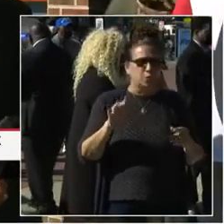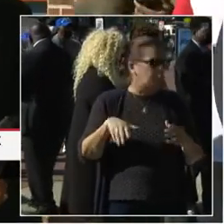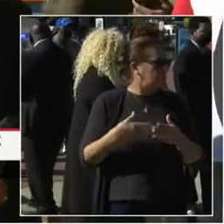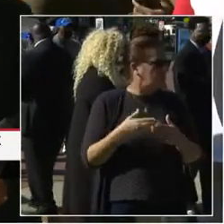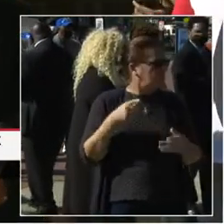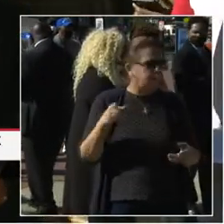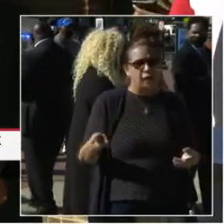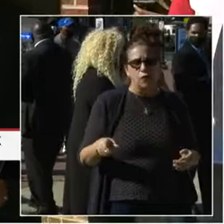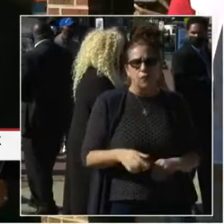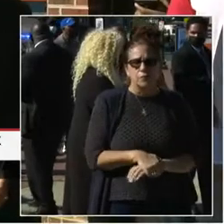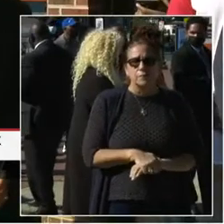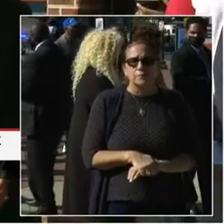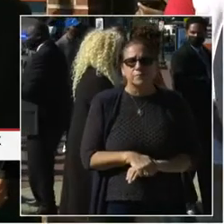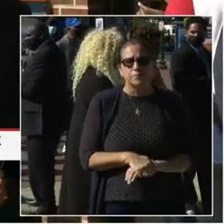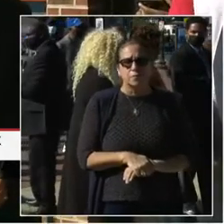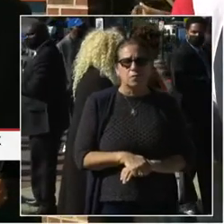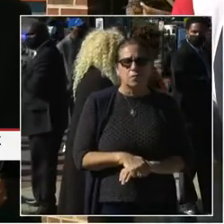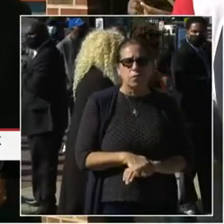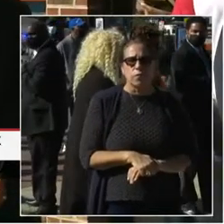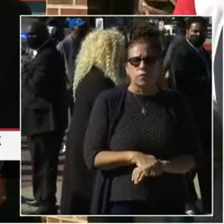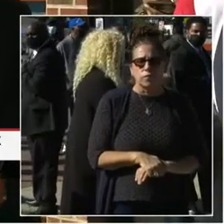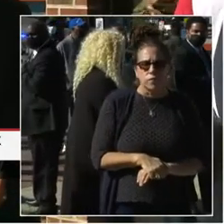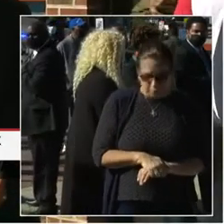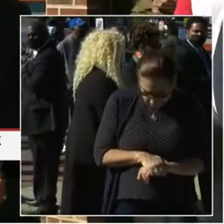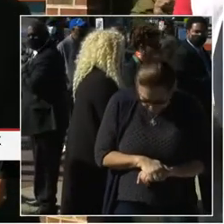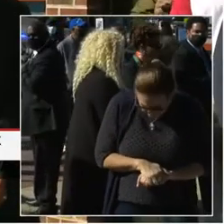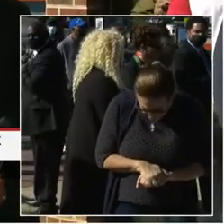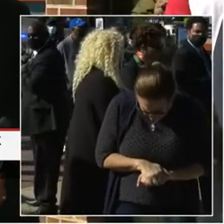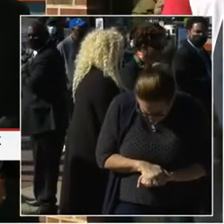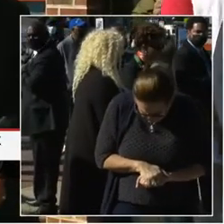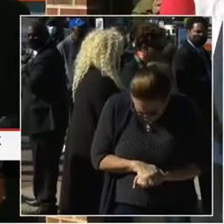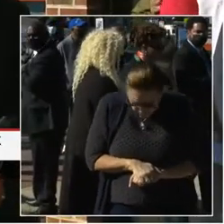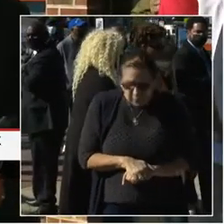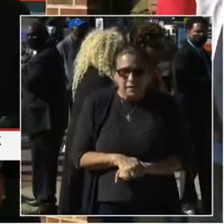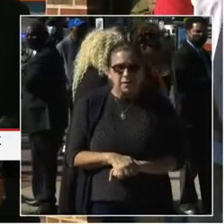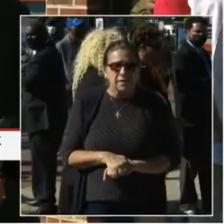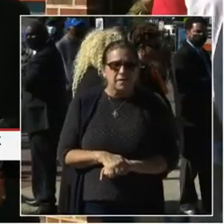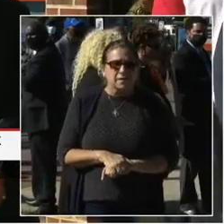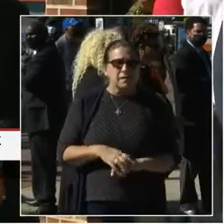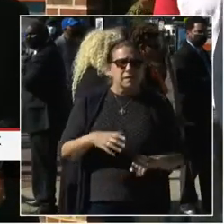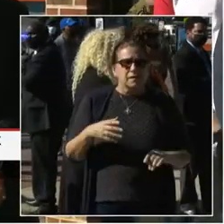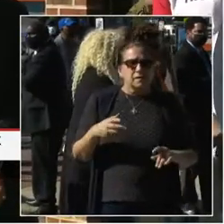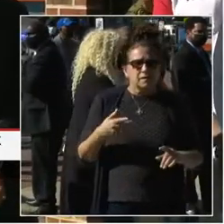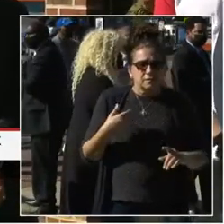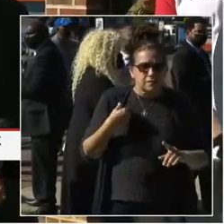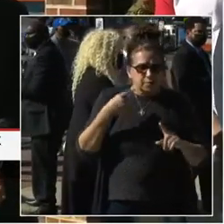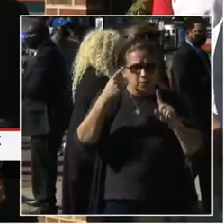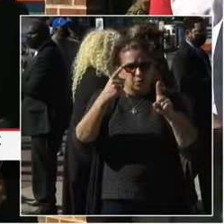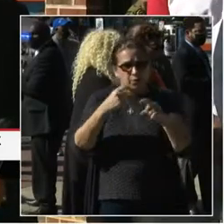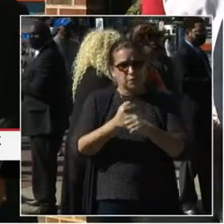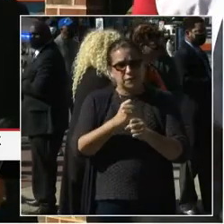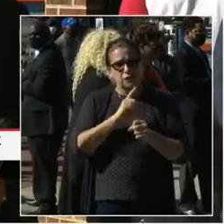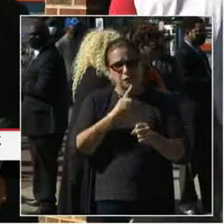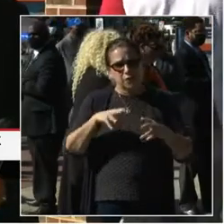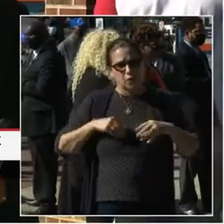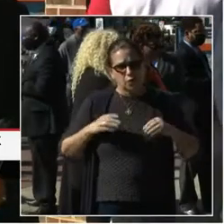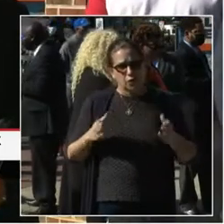seller. And so we're going to work with the owners down there to make sure they have a strategic plan to do exactly